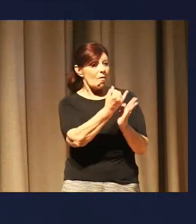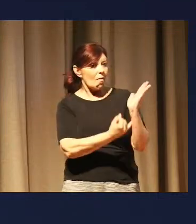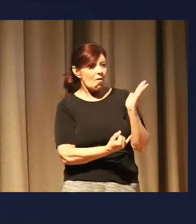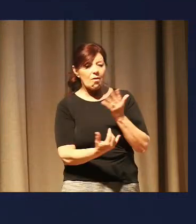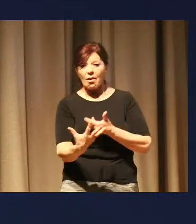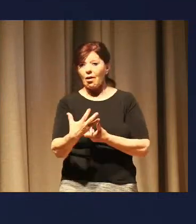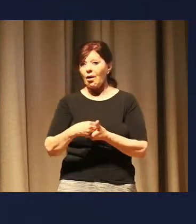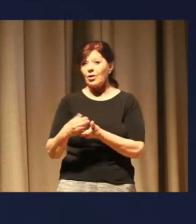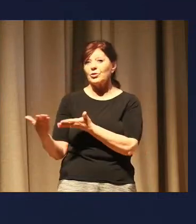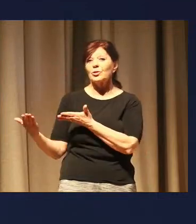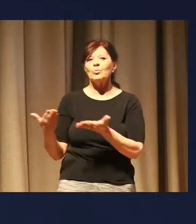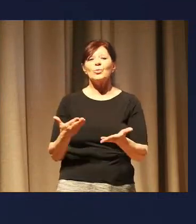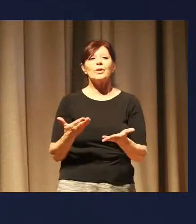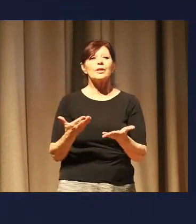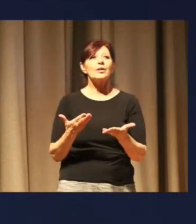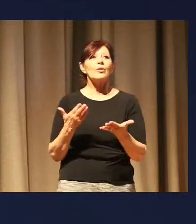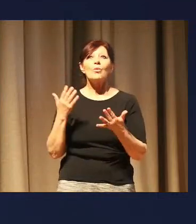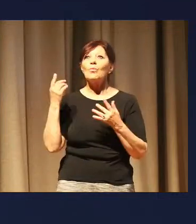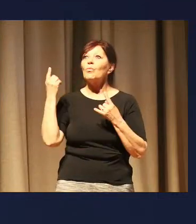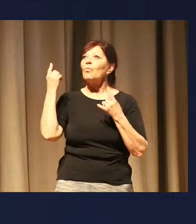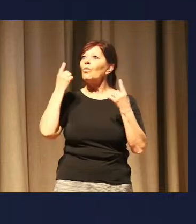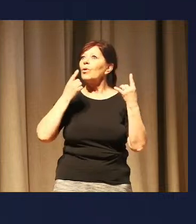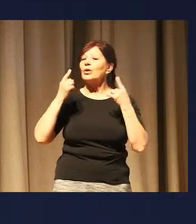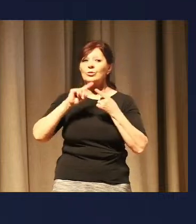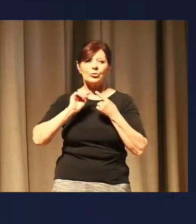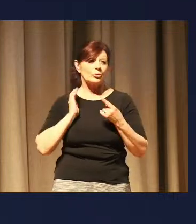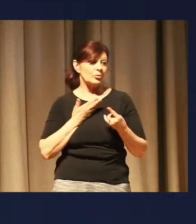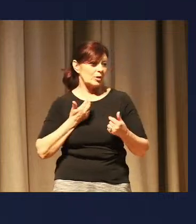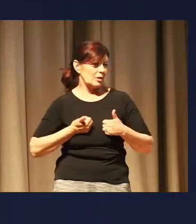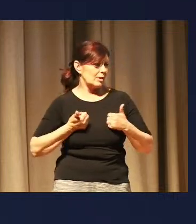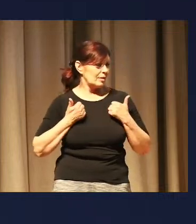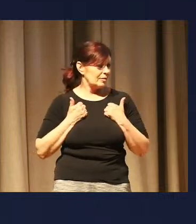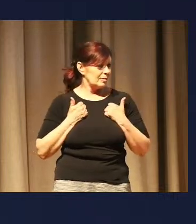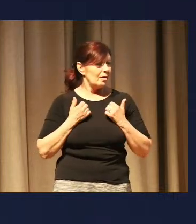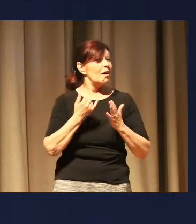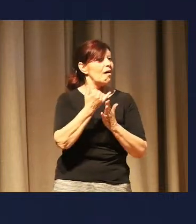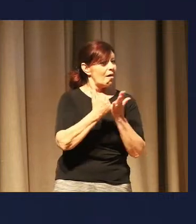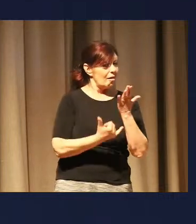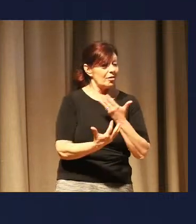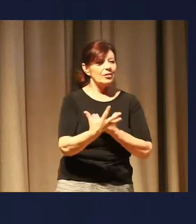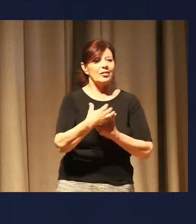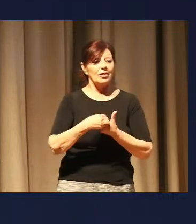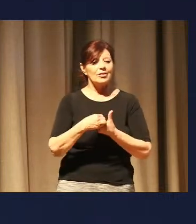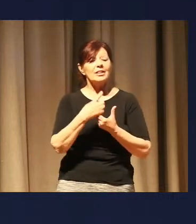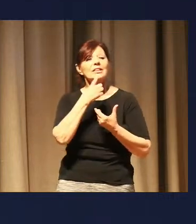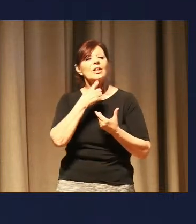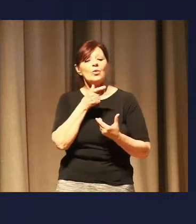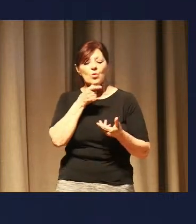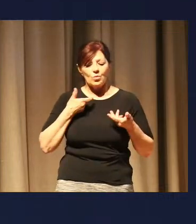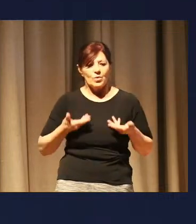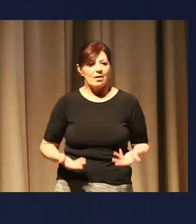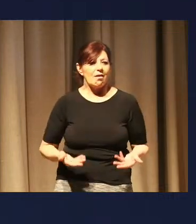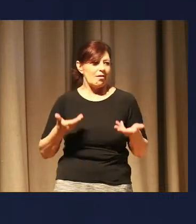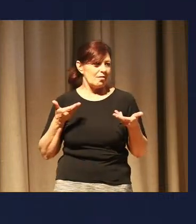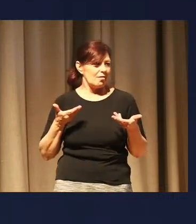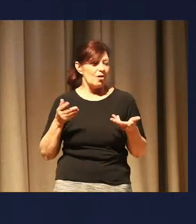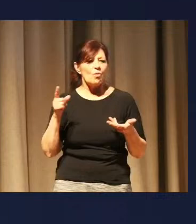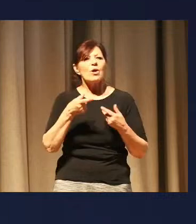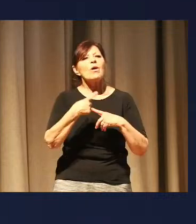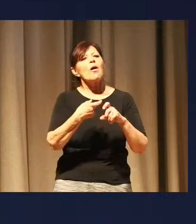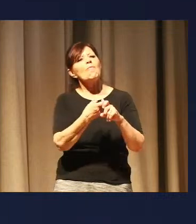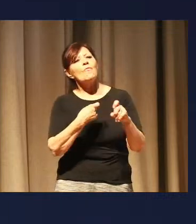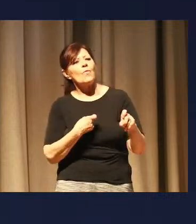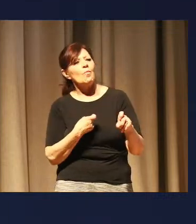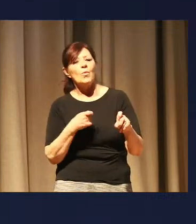culture bring a sense of wonder to our lives. Art and culture tell us who we are, where we come